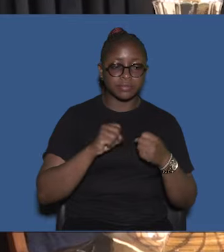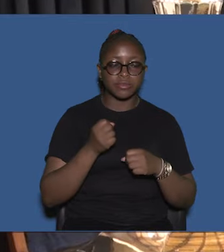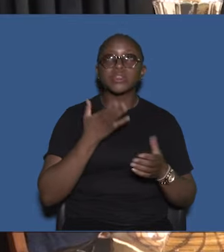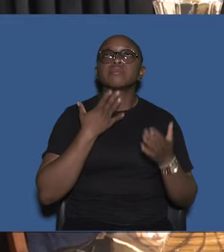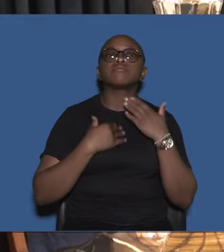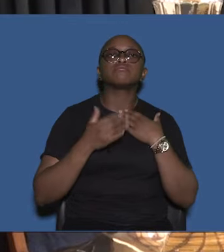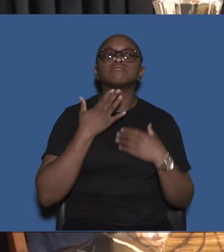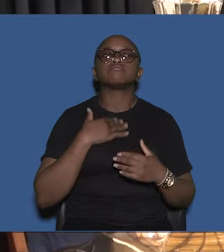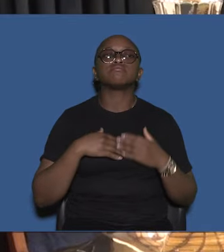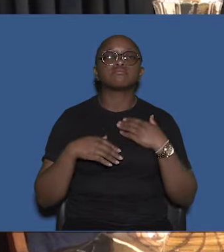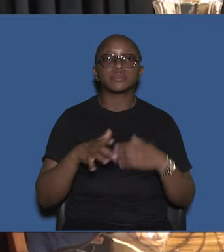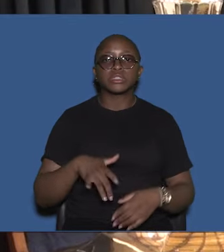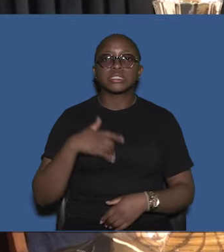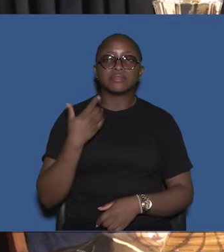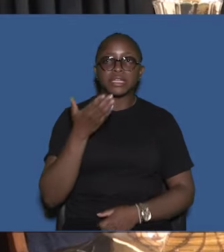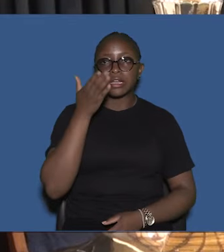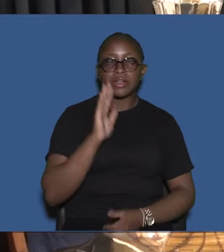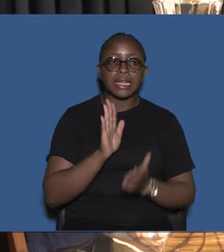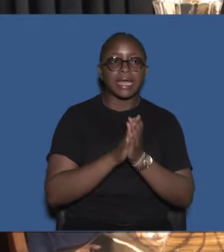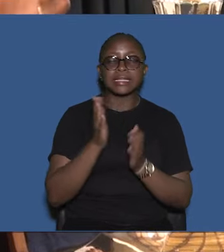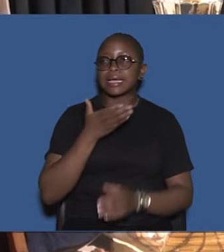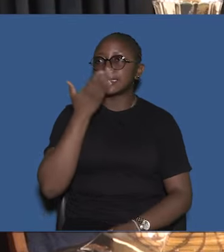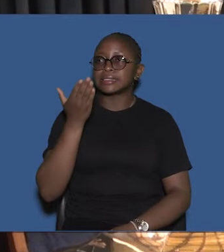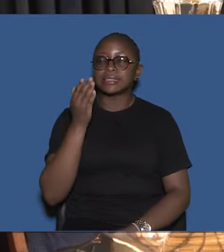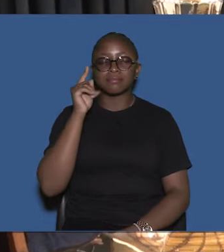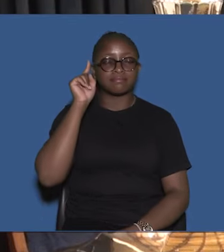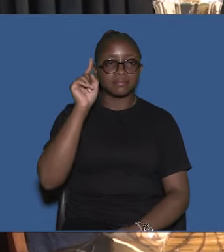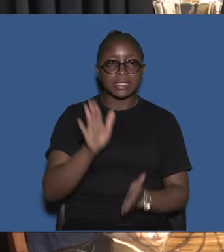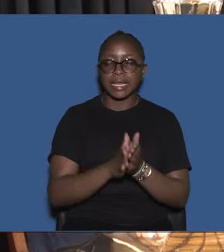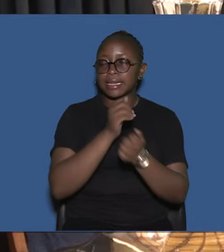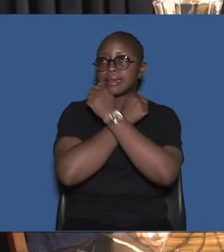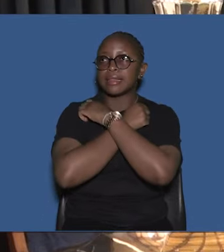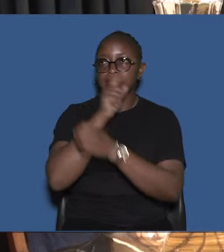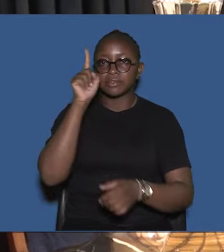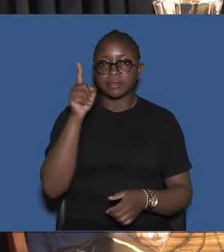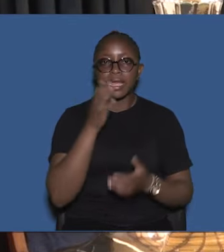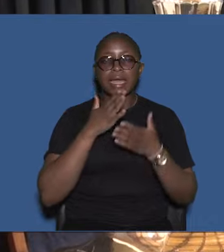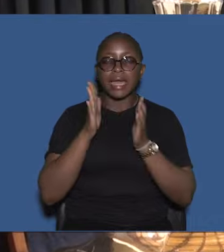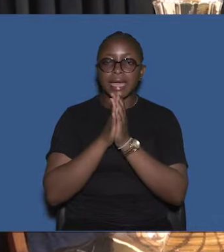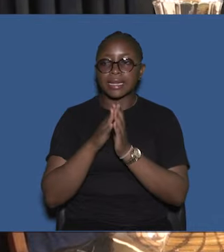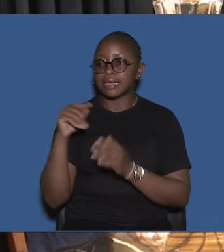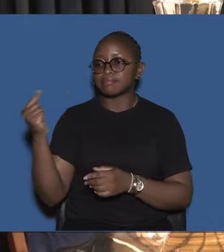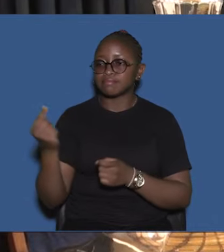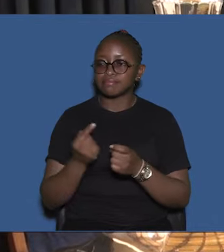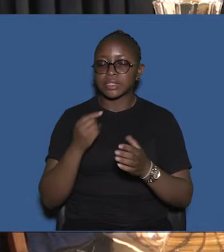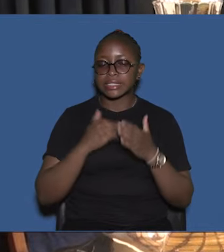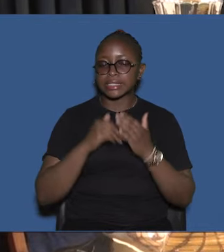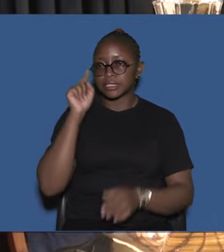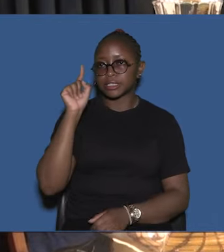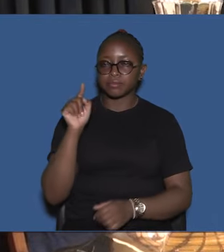and they will submit to him and love him and be drawn to him. The danger has